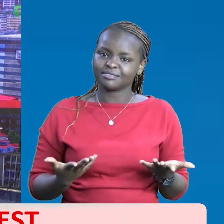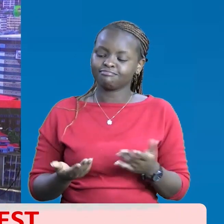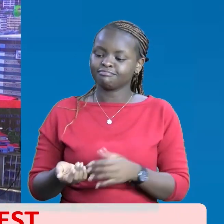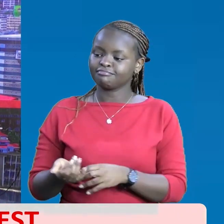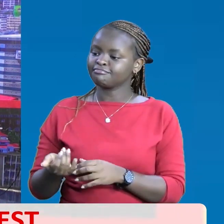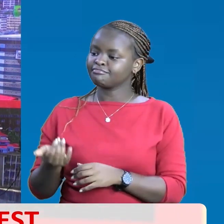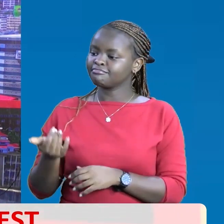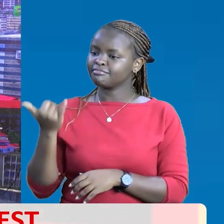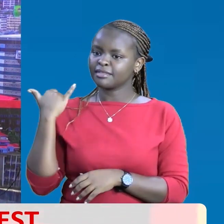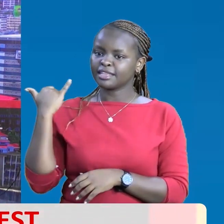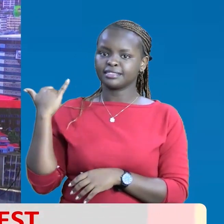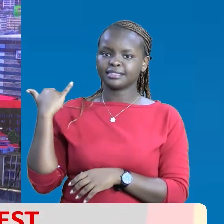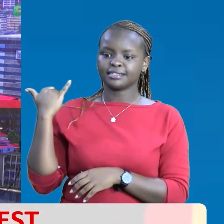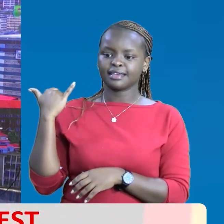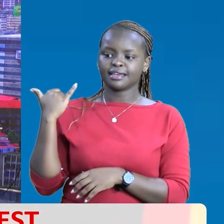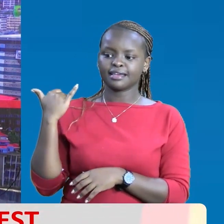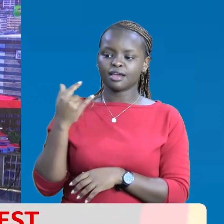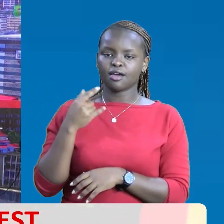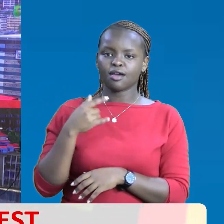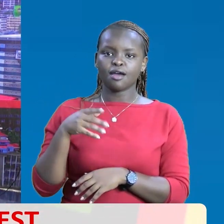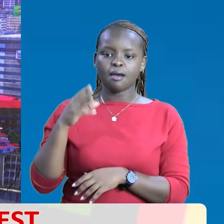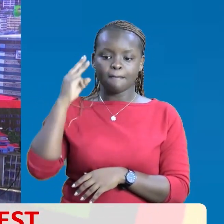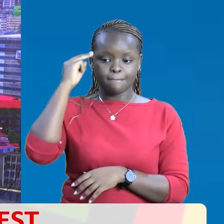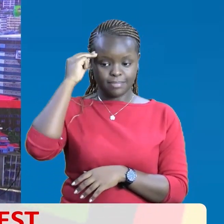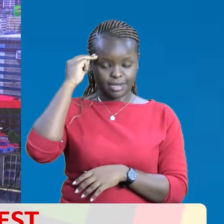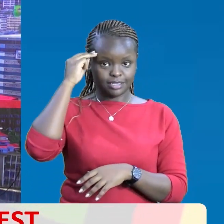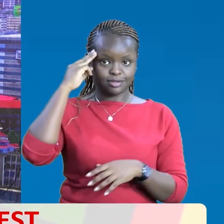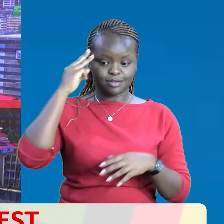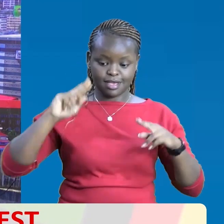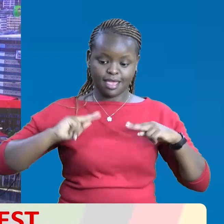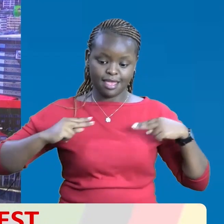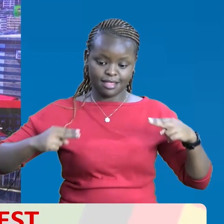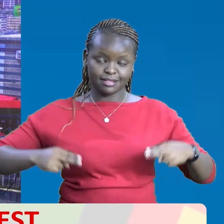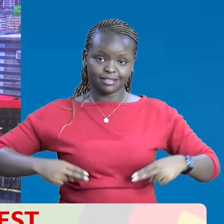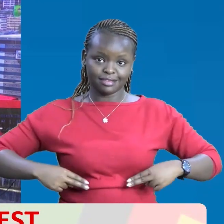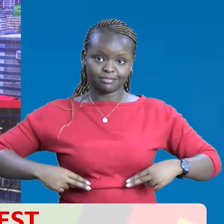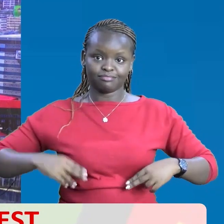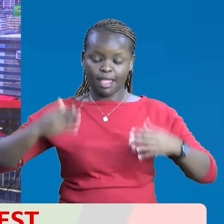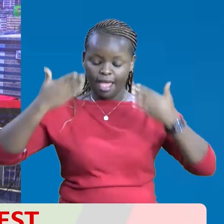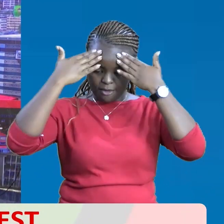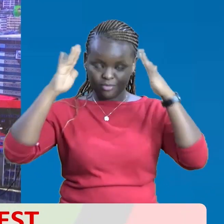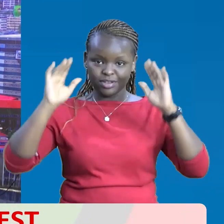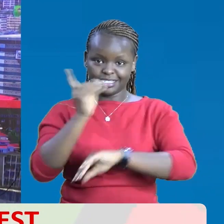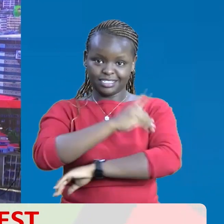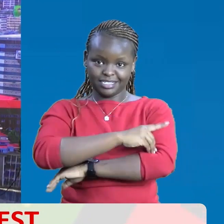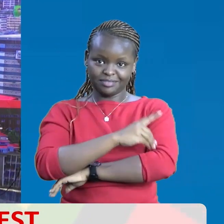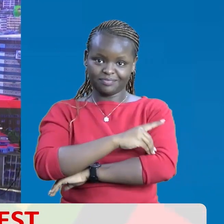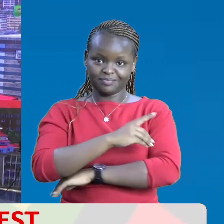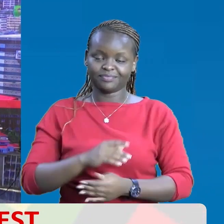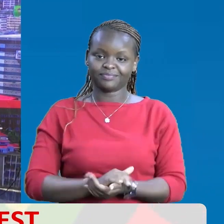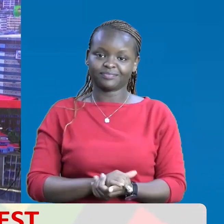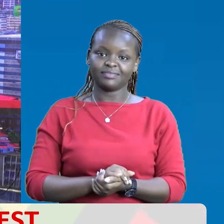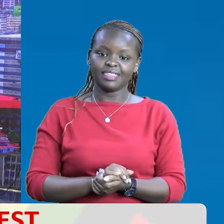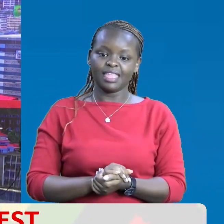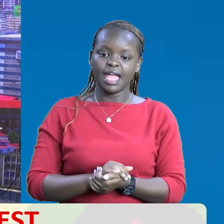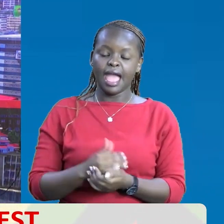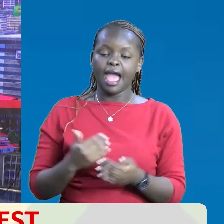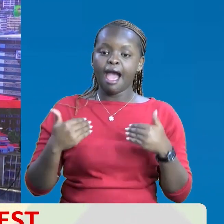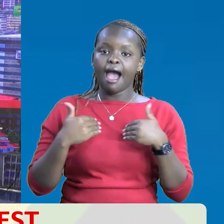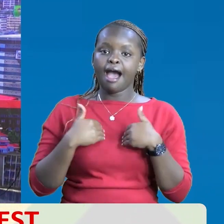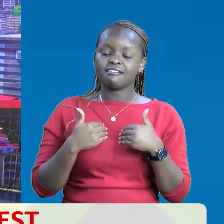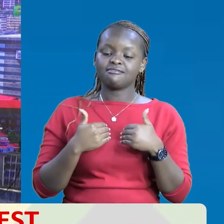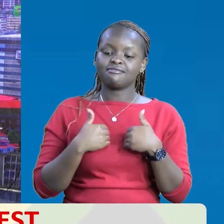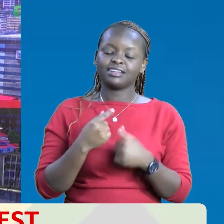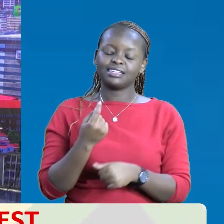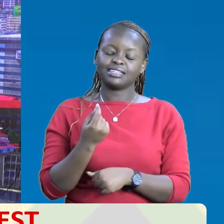juzi ilikuwa mental health awareness, the world mental health awareness. You didn't know. Wanipata. So let me tell you something. We have a little